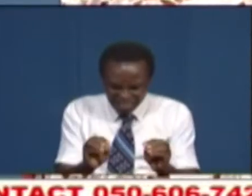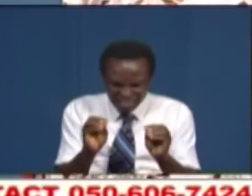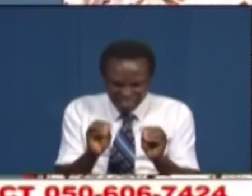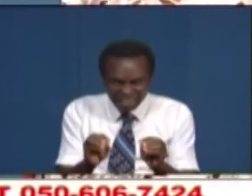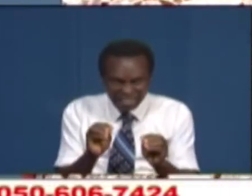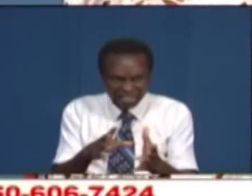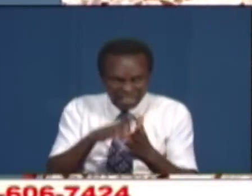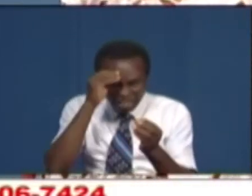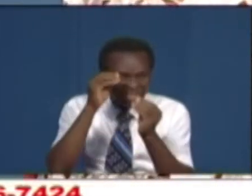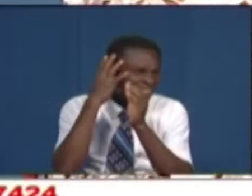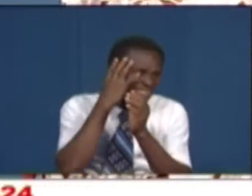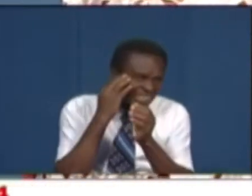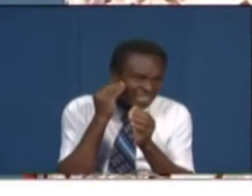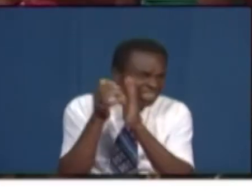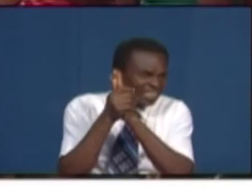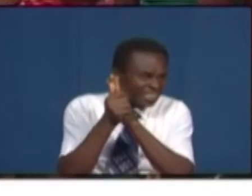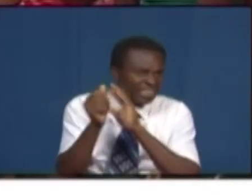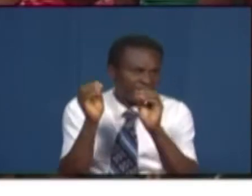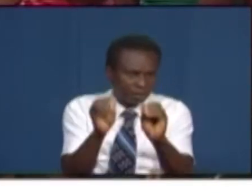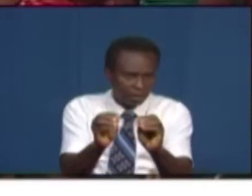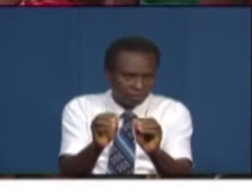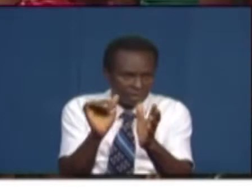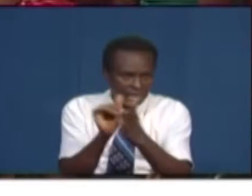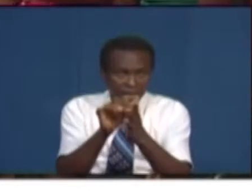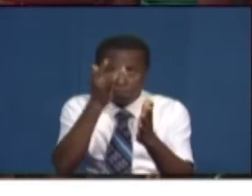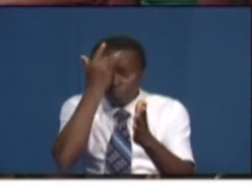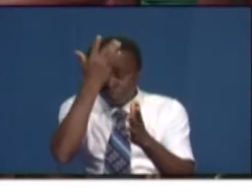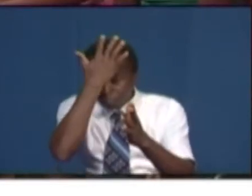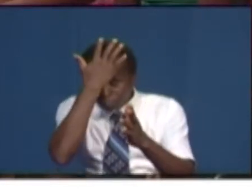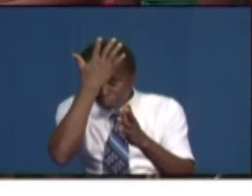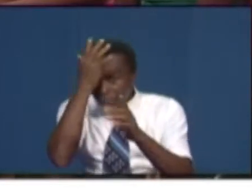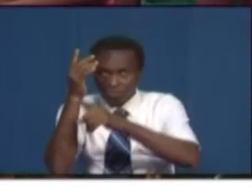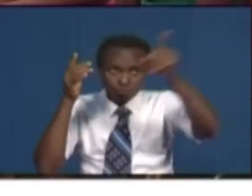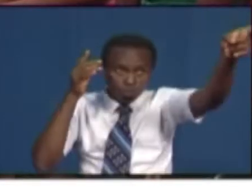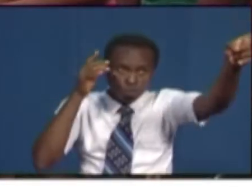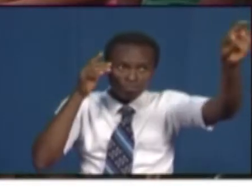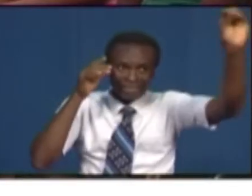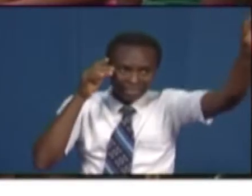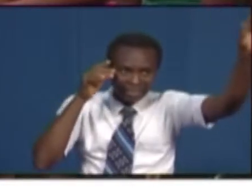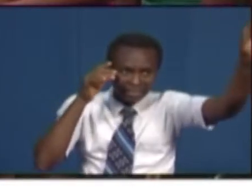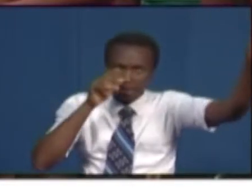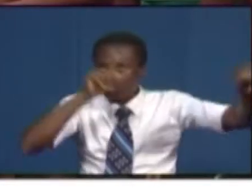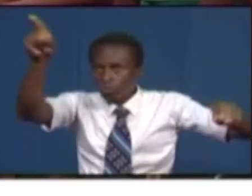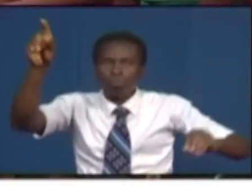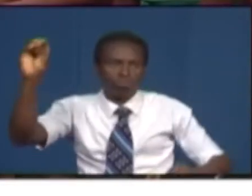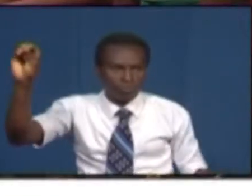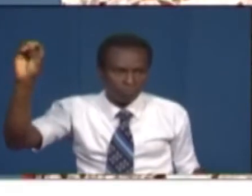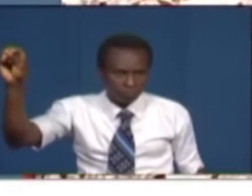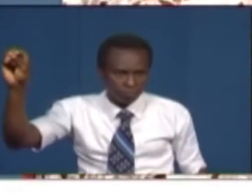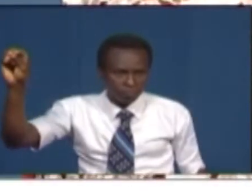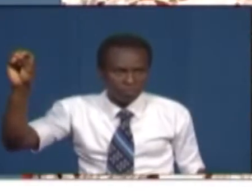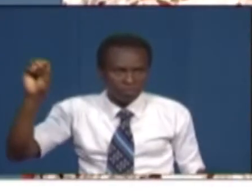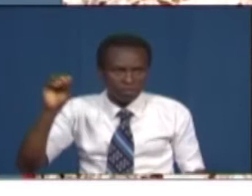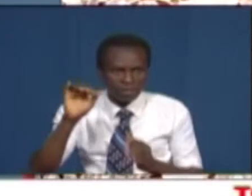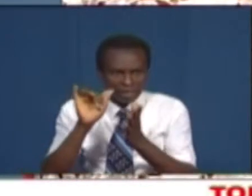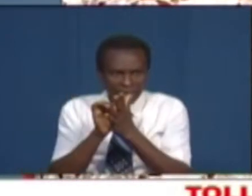basic level. You know, we don't have to expect that they are like us. So the women will have to do what? Have to